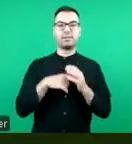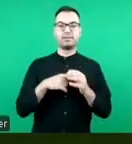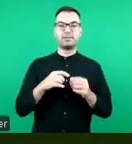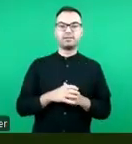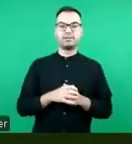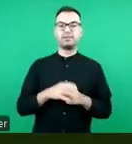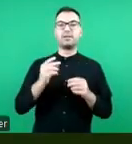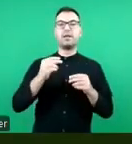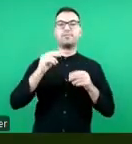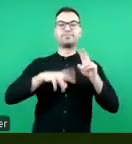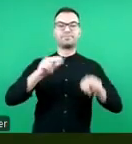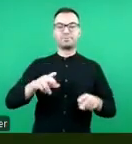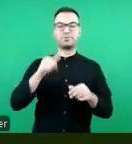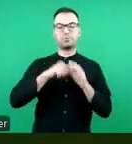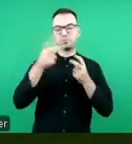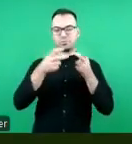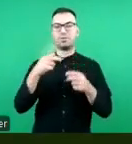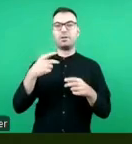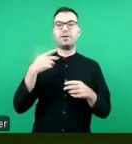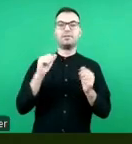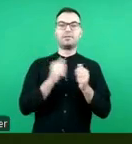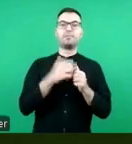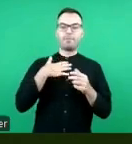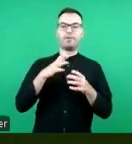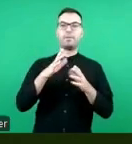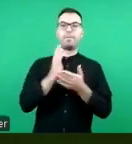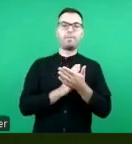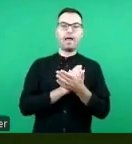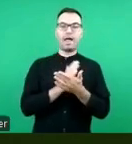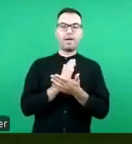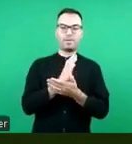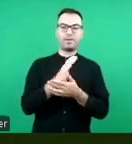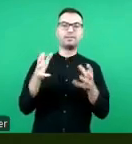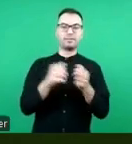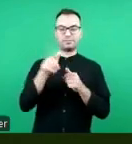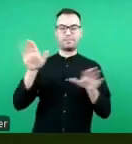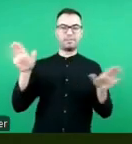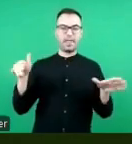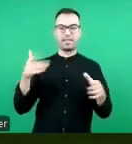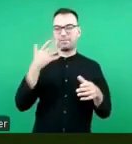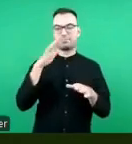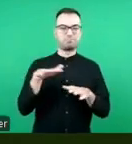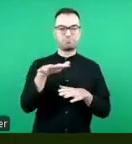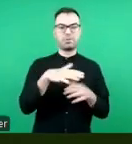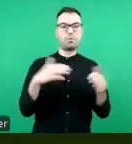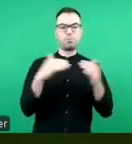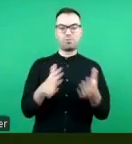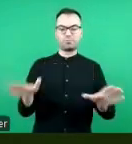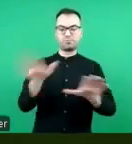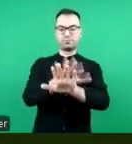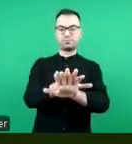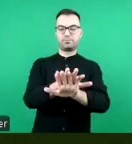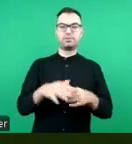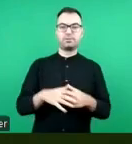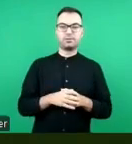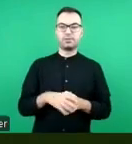in the winter. So we had a nice distribution map with findings of the capercaillie, and we combined that actually with the LiDAR data